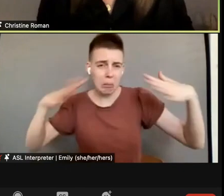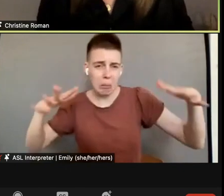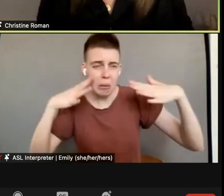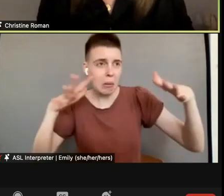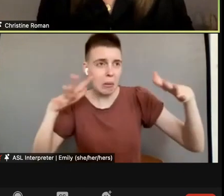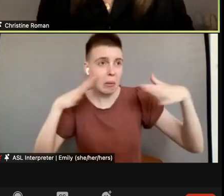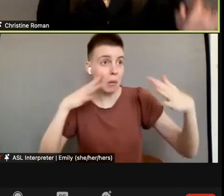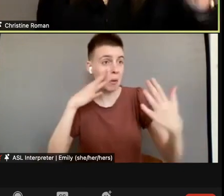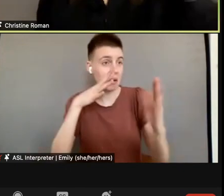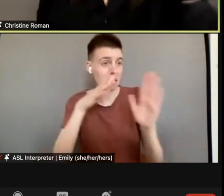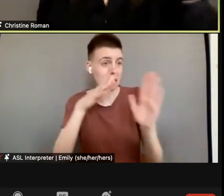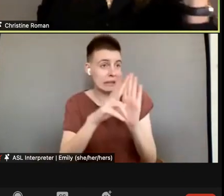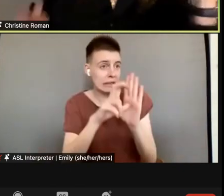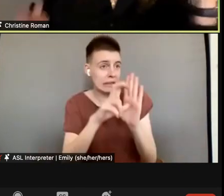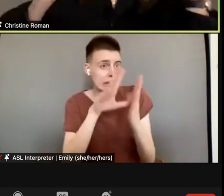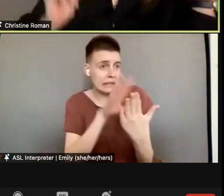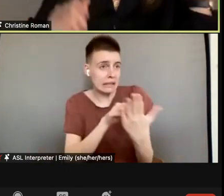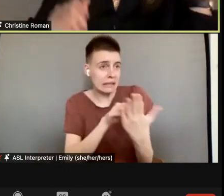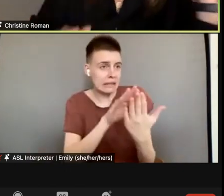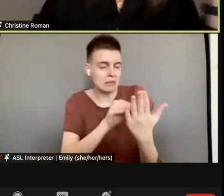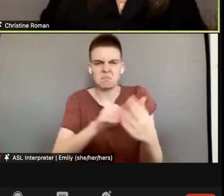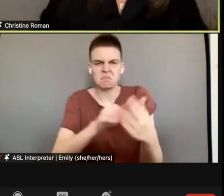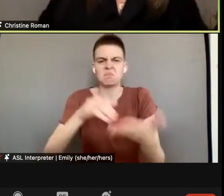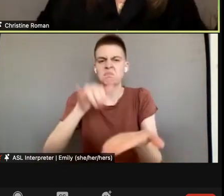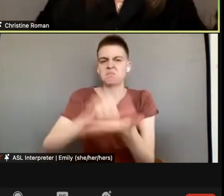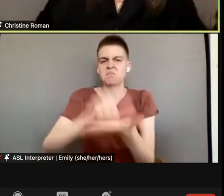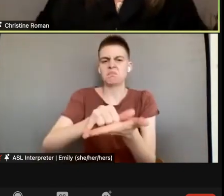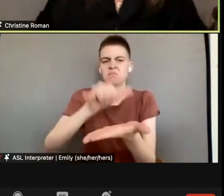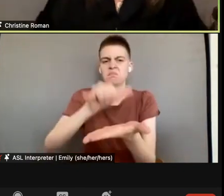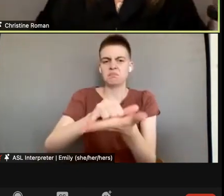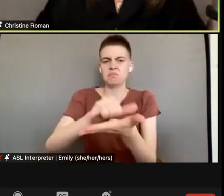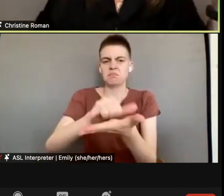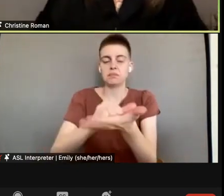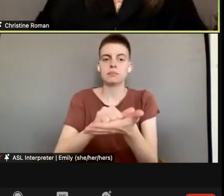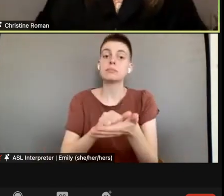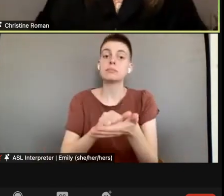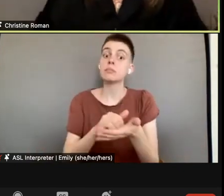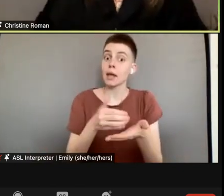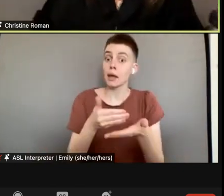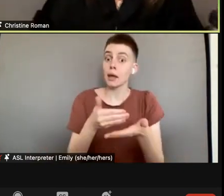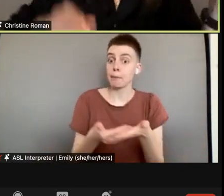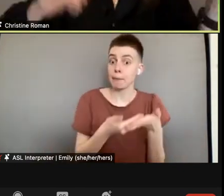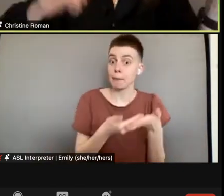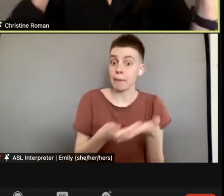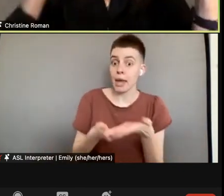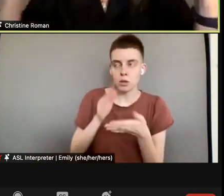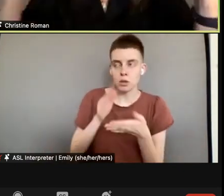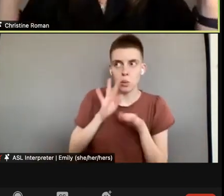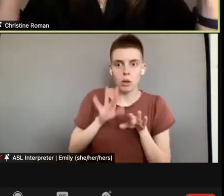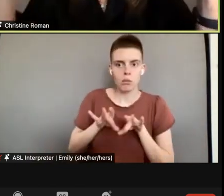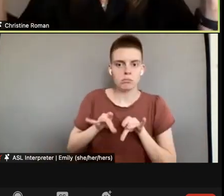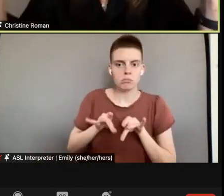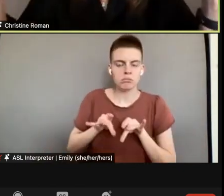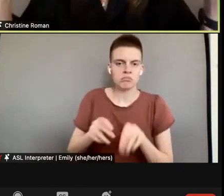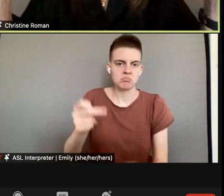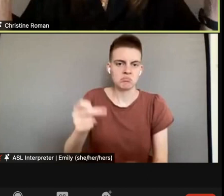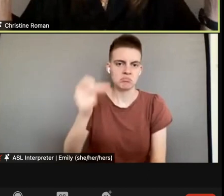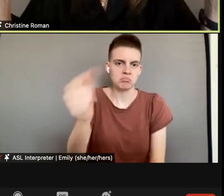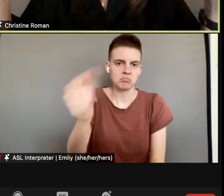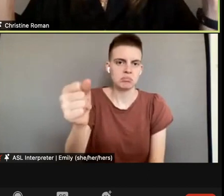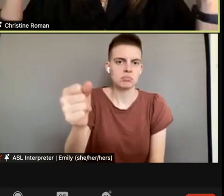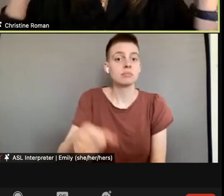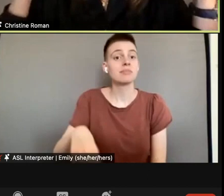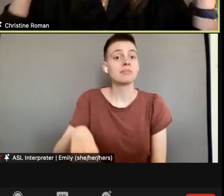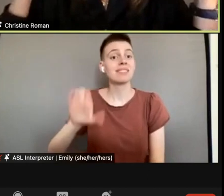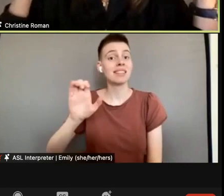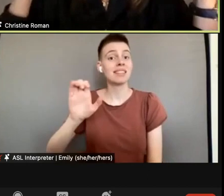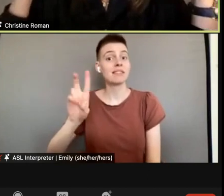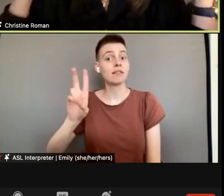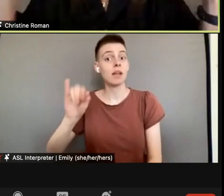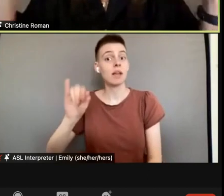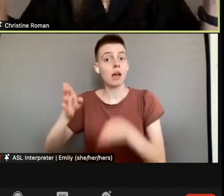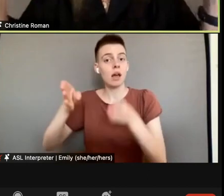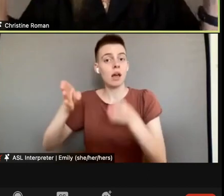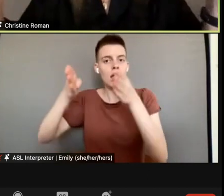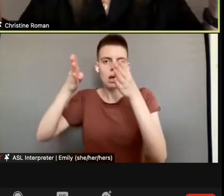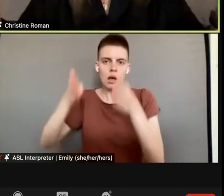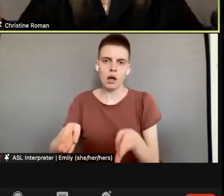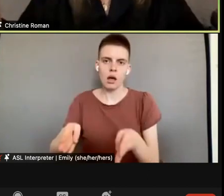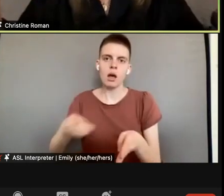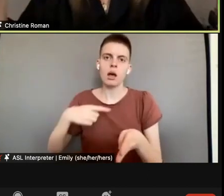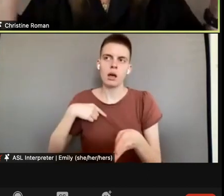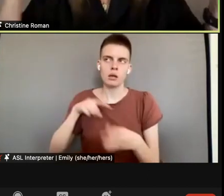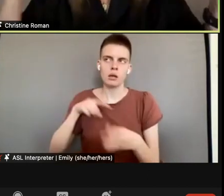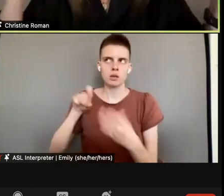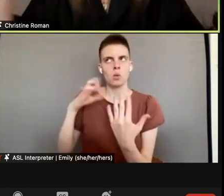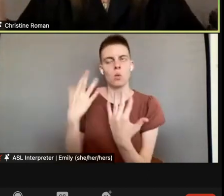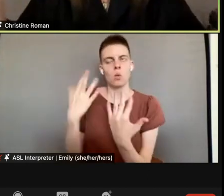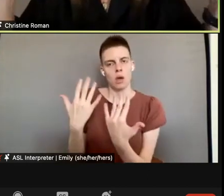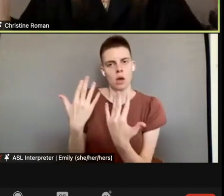imitation either. So a baby learns it almost immediately. A person with CVI has to wait a long, long,